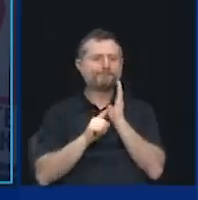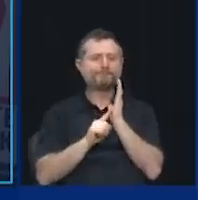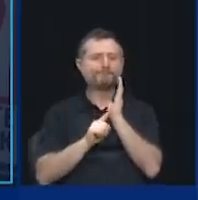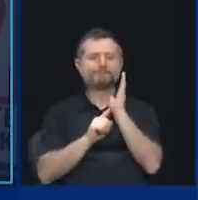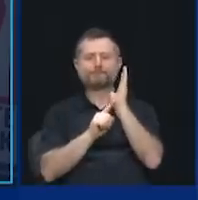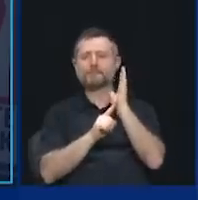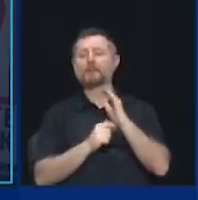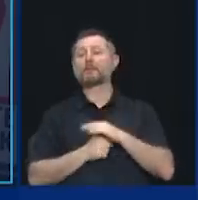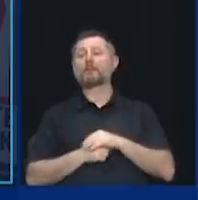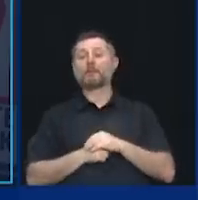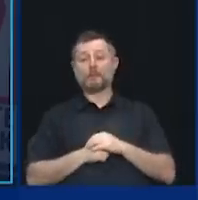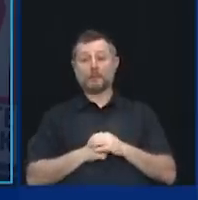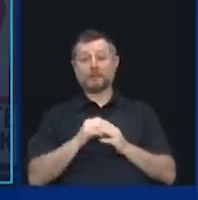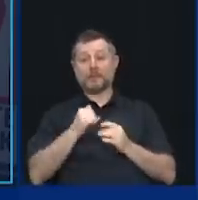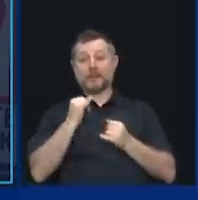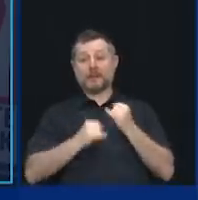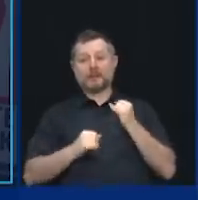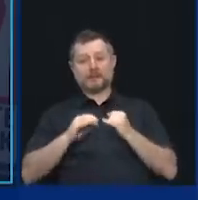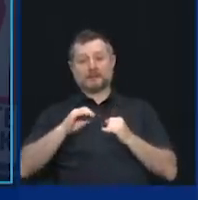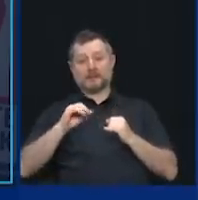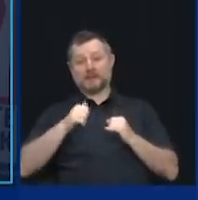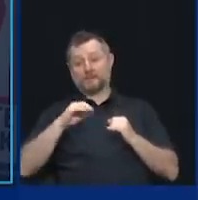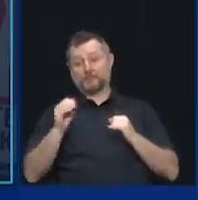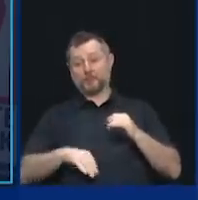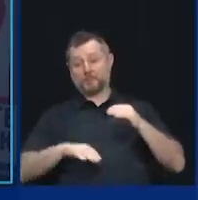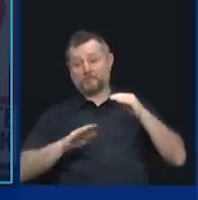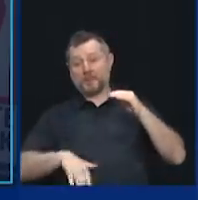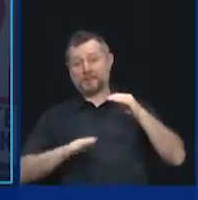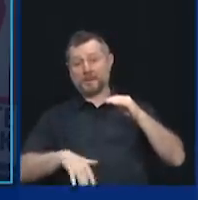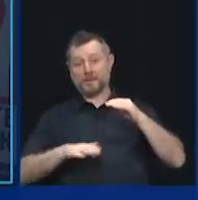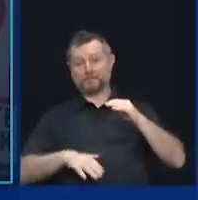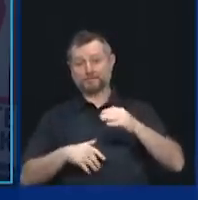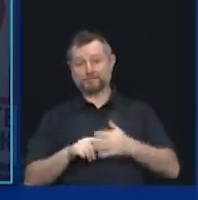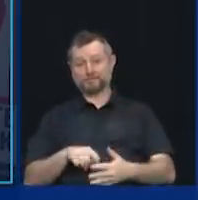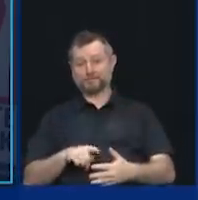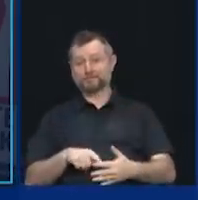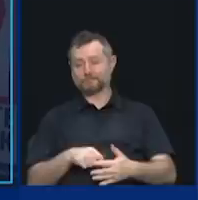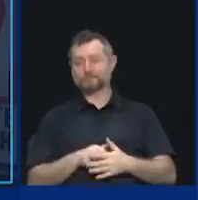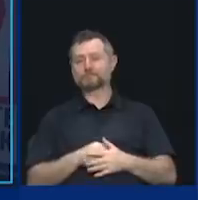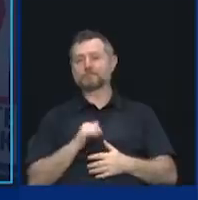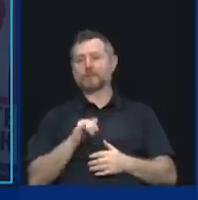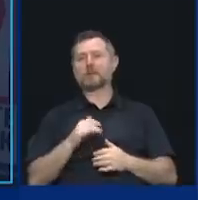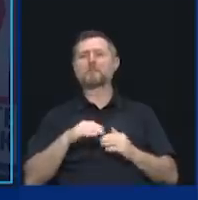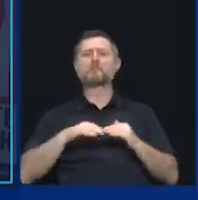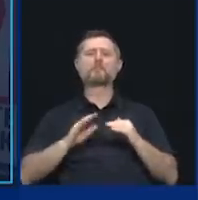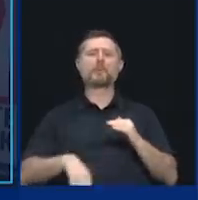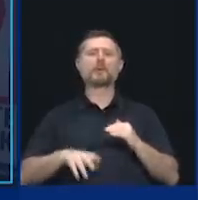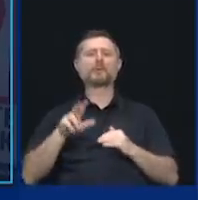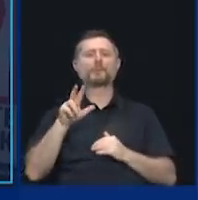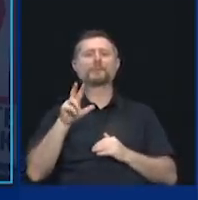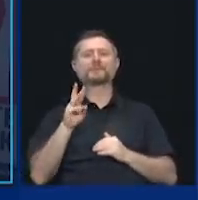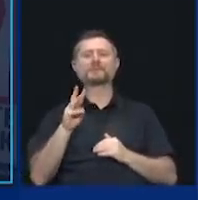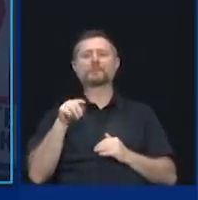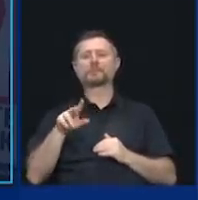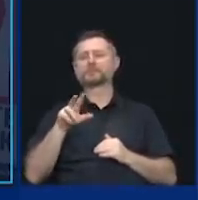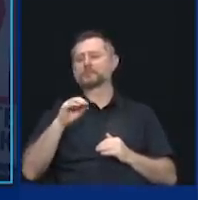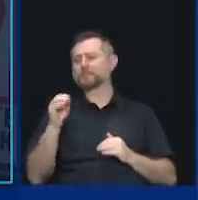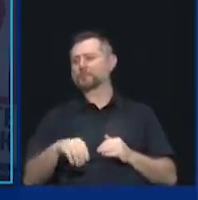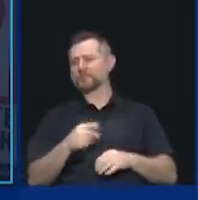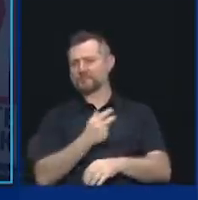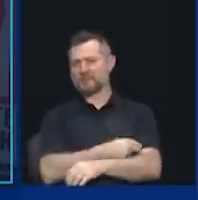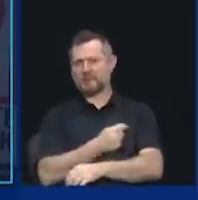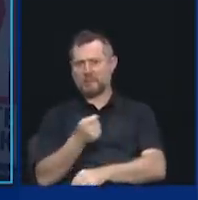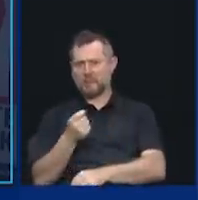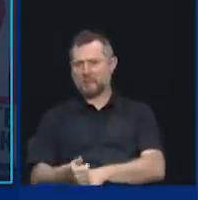bottom 10% of the zip codes are below 36%, okay?